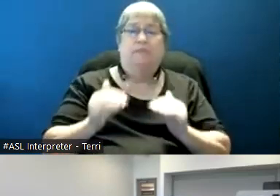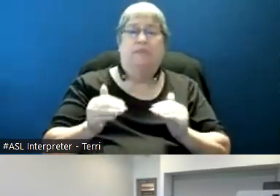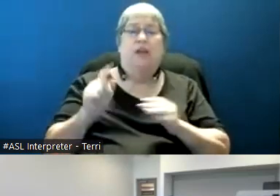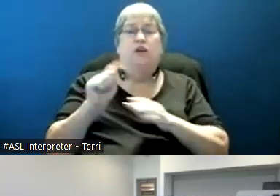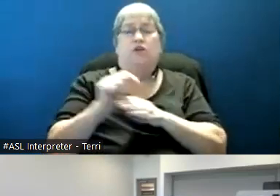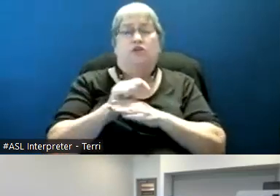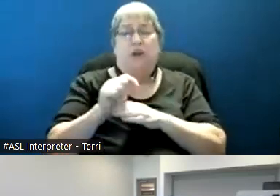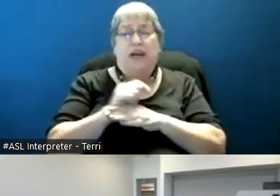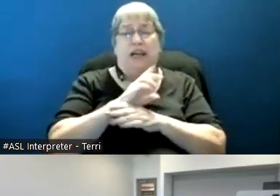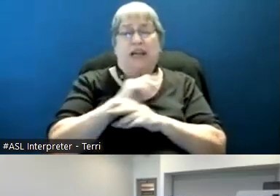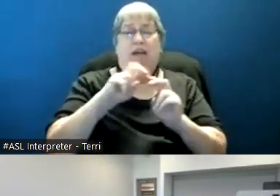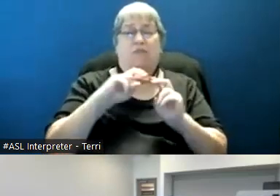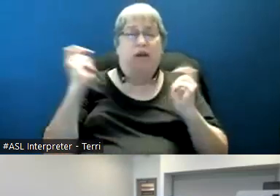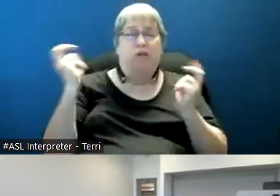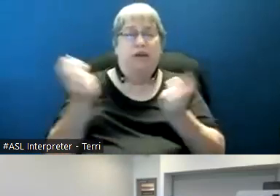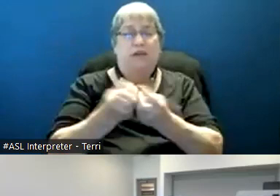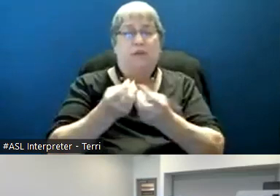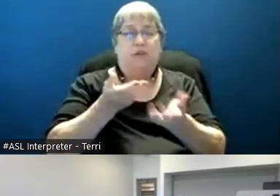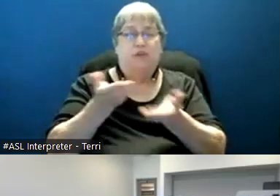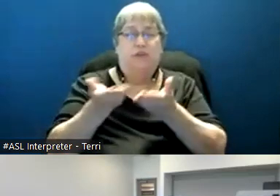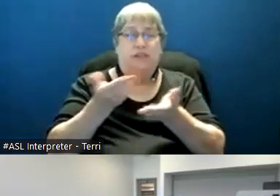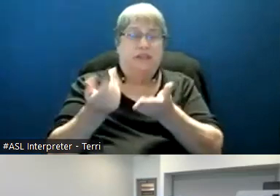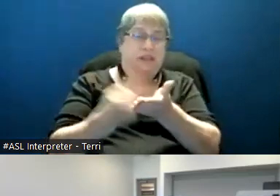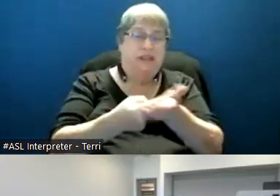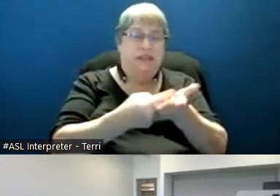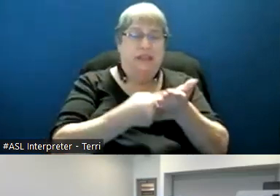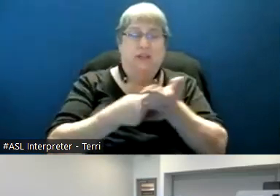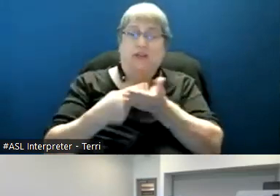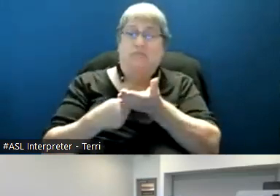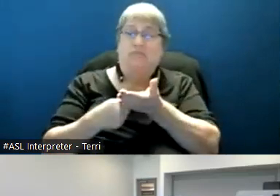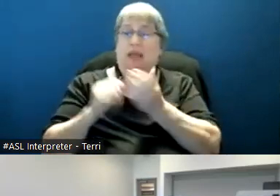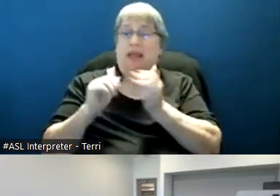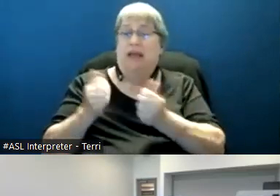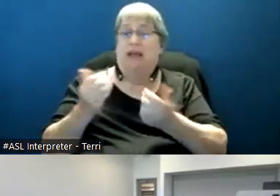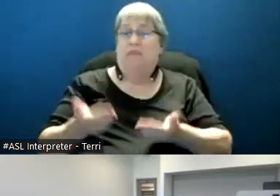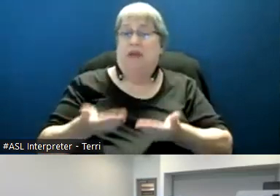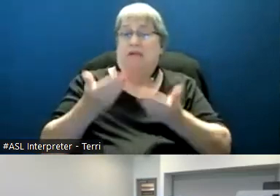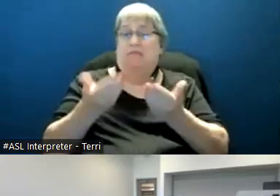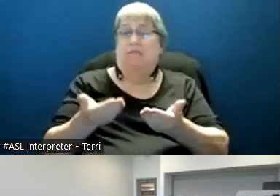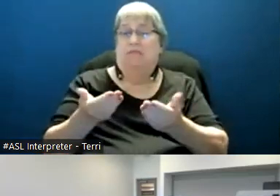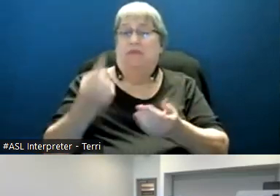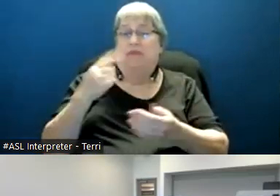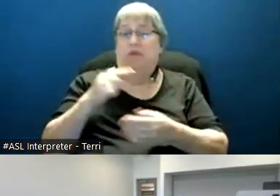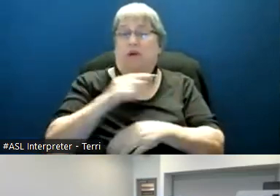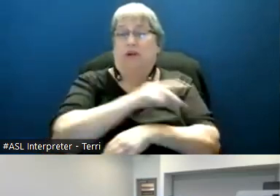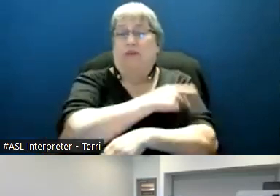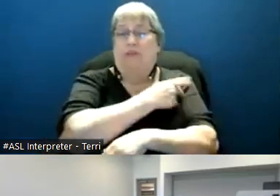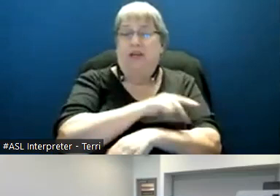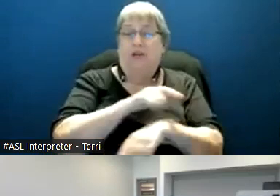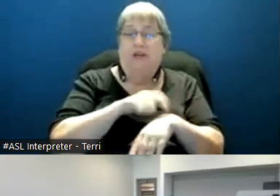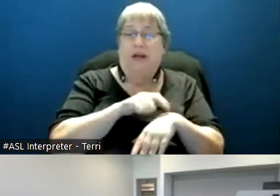that can be offered on patient time, you know, when they want to learn. I'm at the public